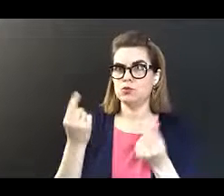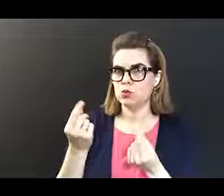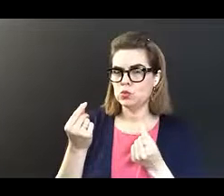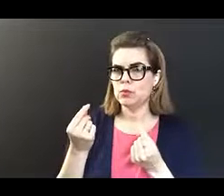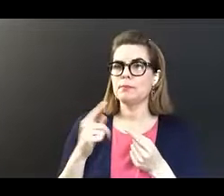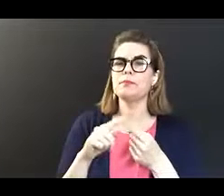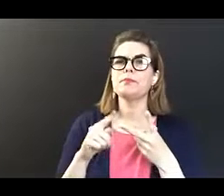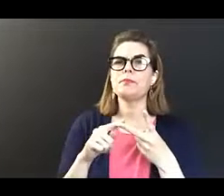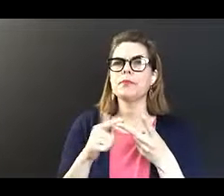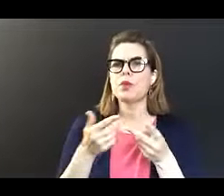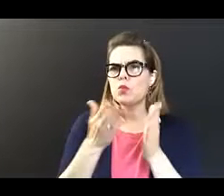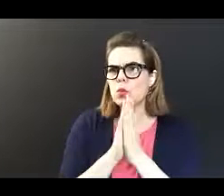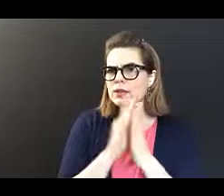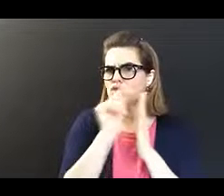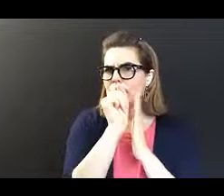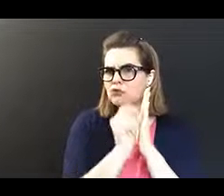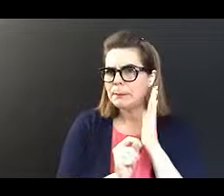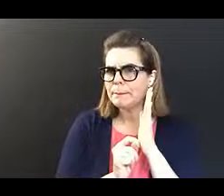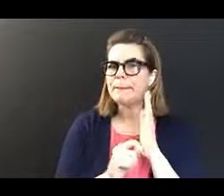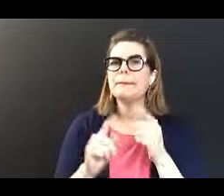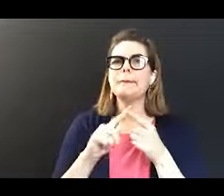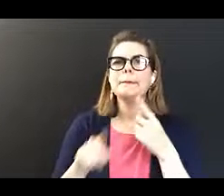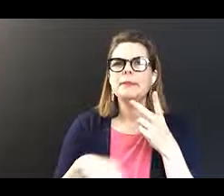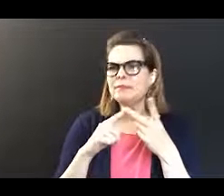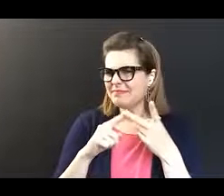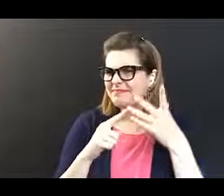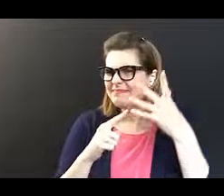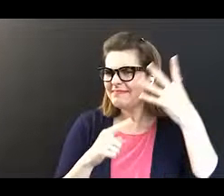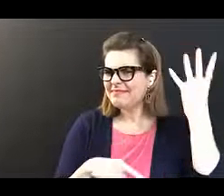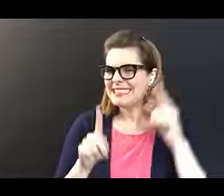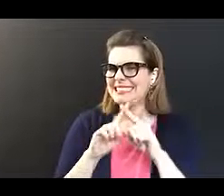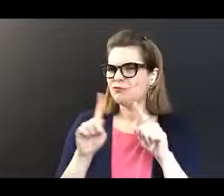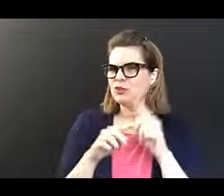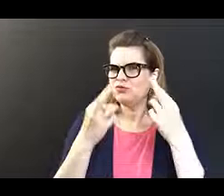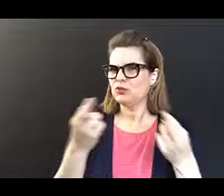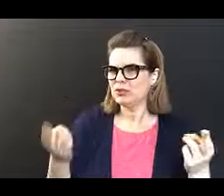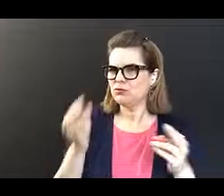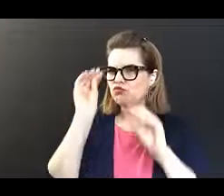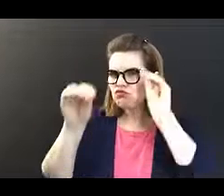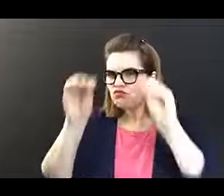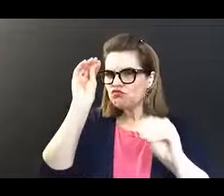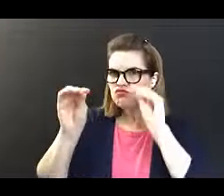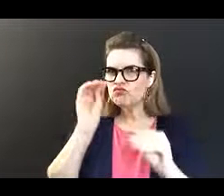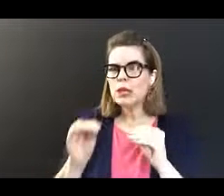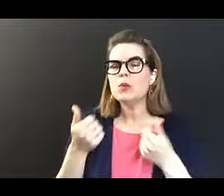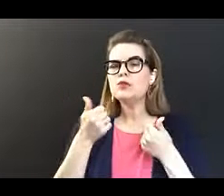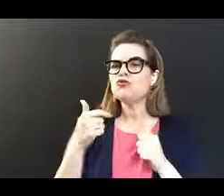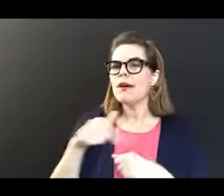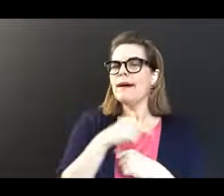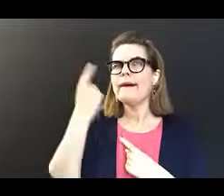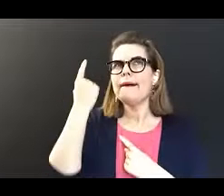request transcripts, and then just different resources as well. And so we've really tried to think of what can we provide